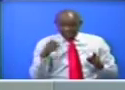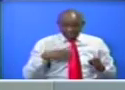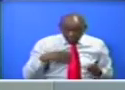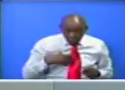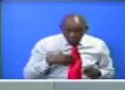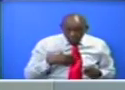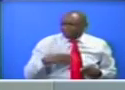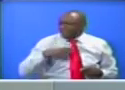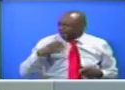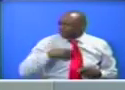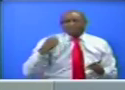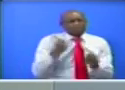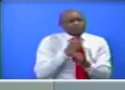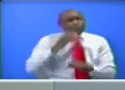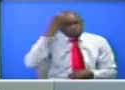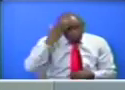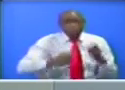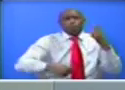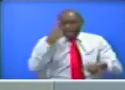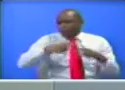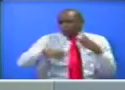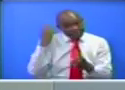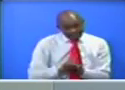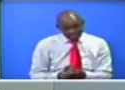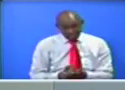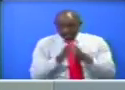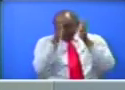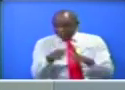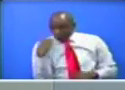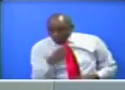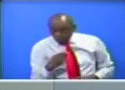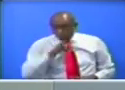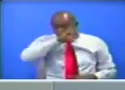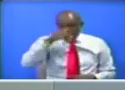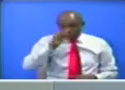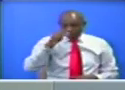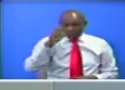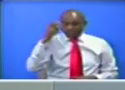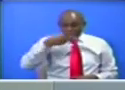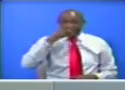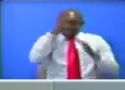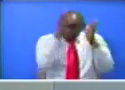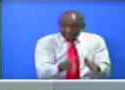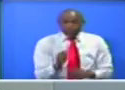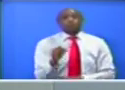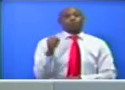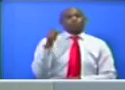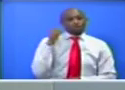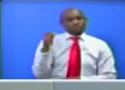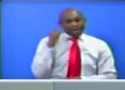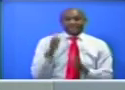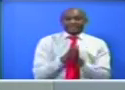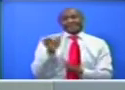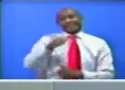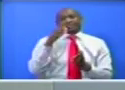and unexpected names clinched tickets to get into the race. One such person is Joseph Obiri, a watchman and vegetable vendor in Nairobi's Hazina